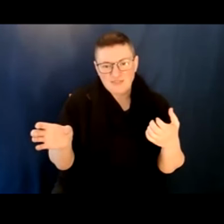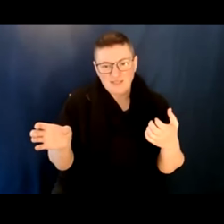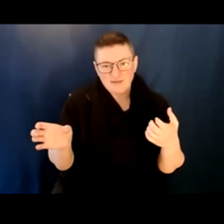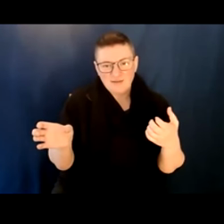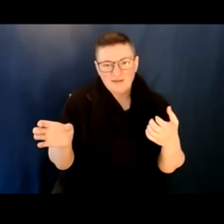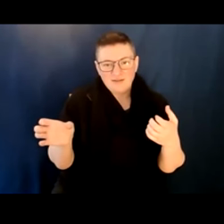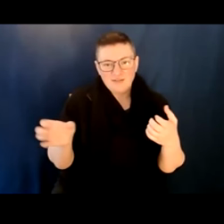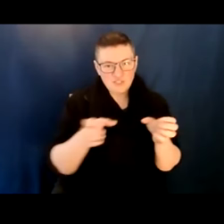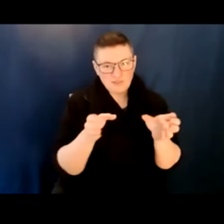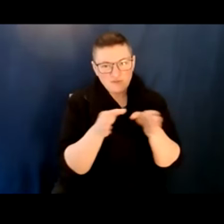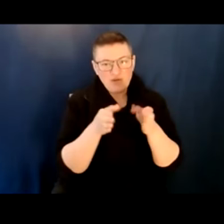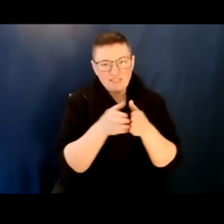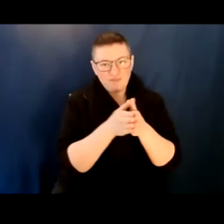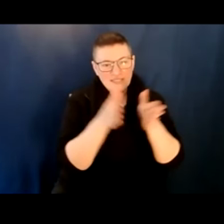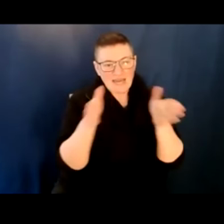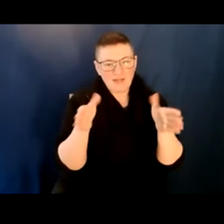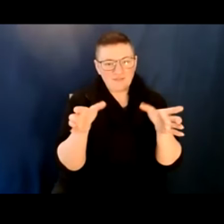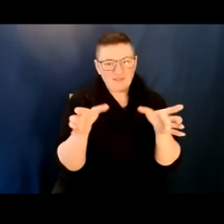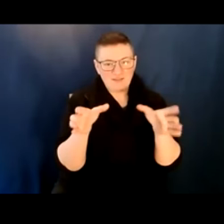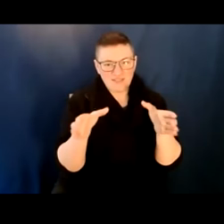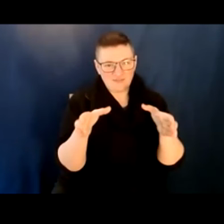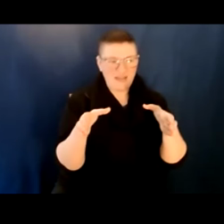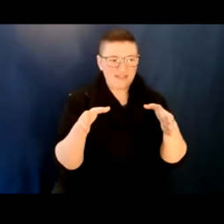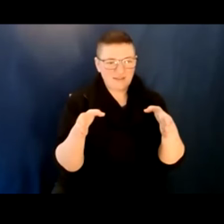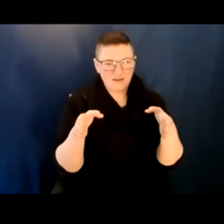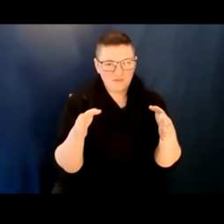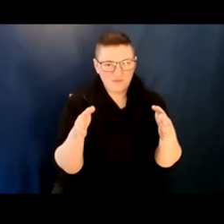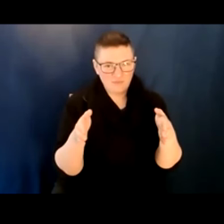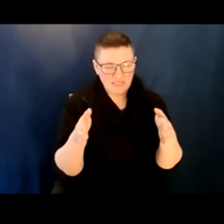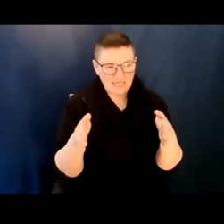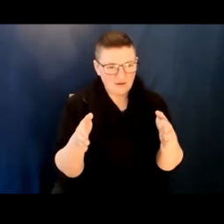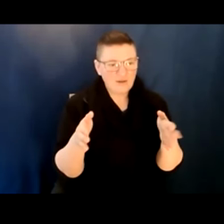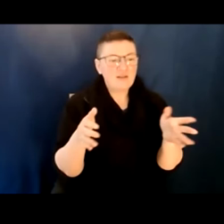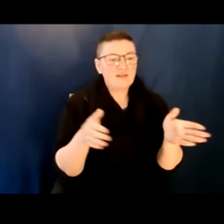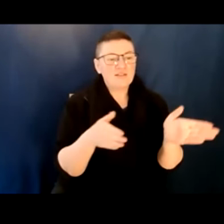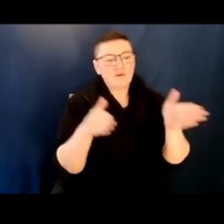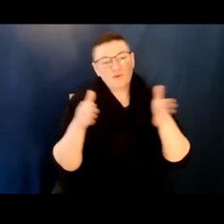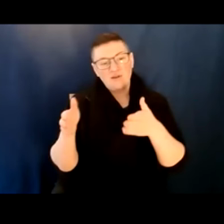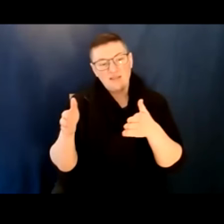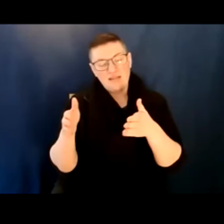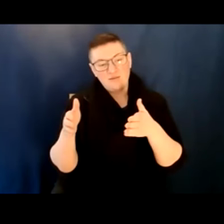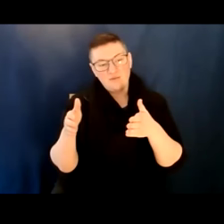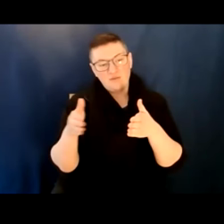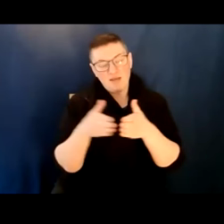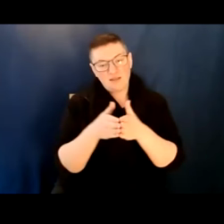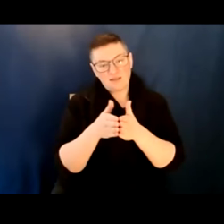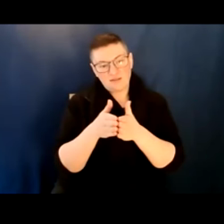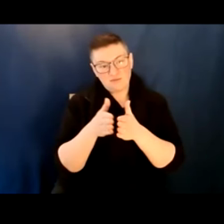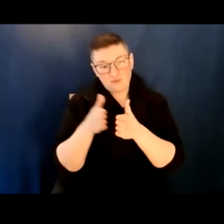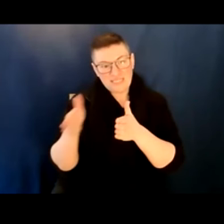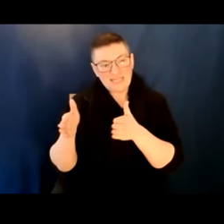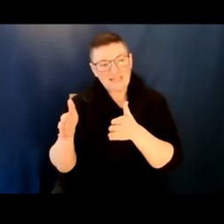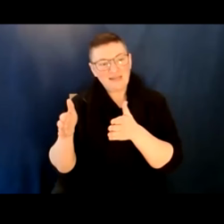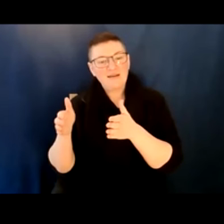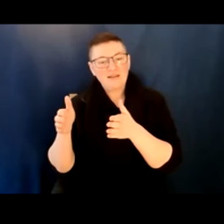driven crazy. So she's being driven crazy for the entirety of this event of being together. So then